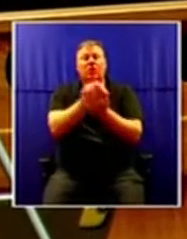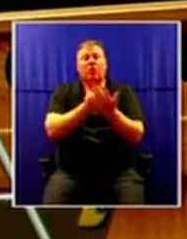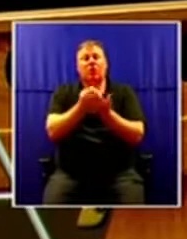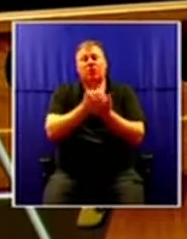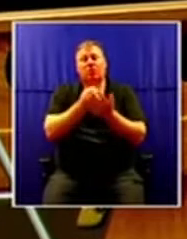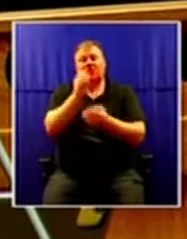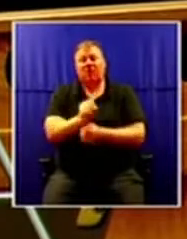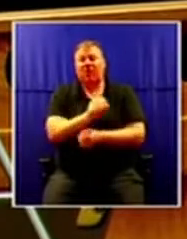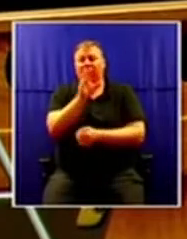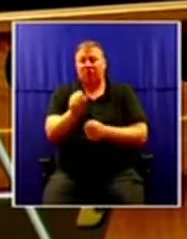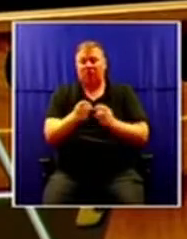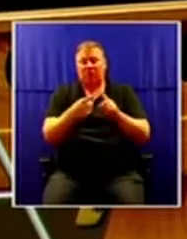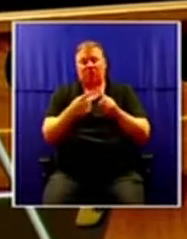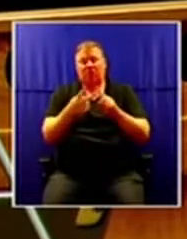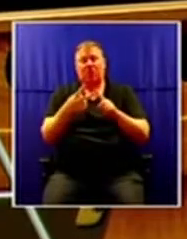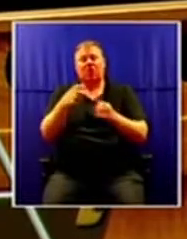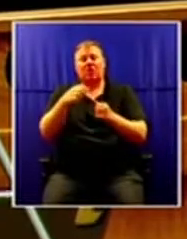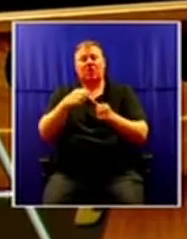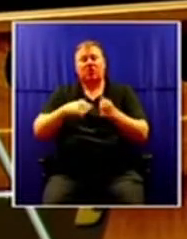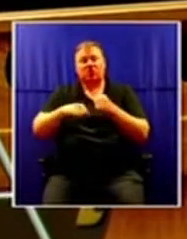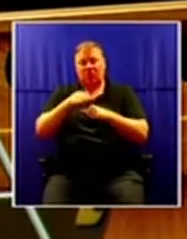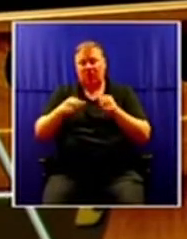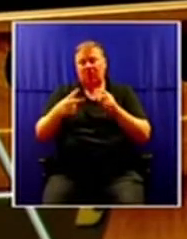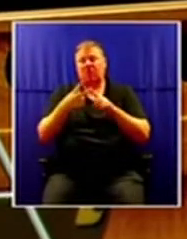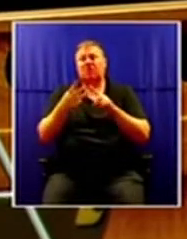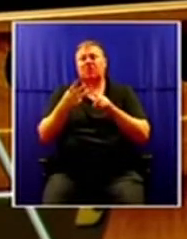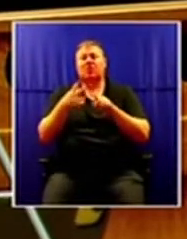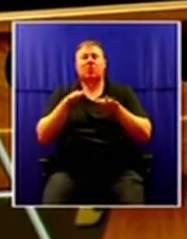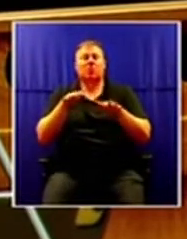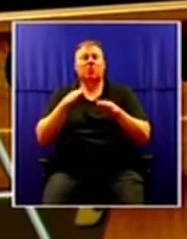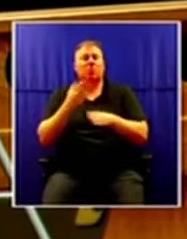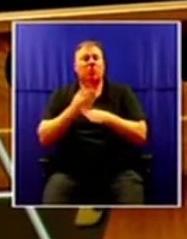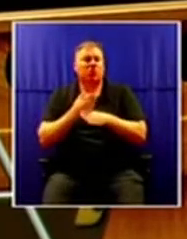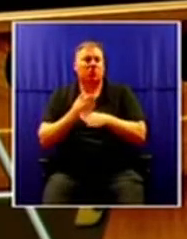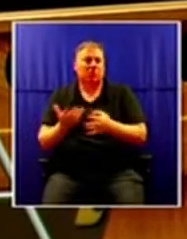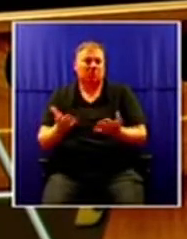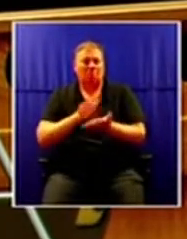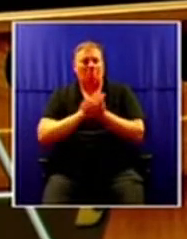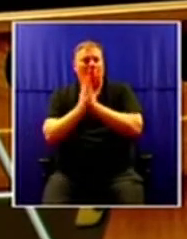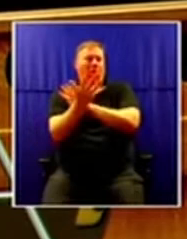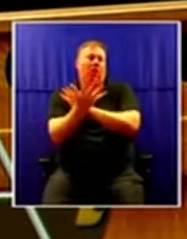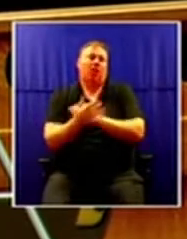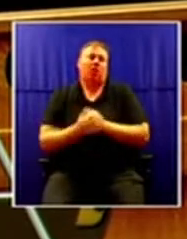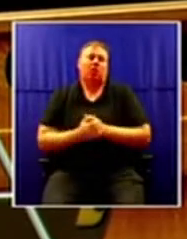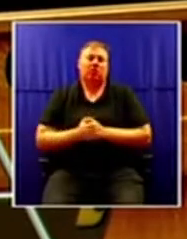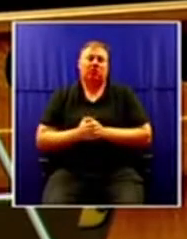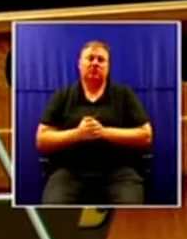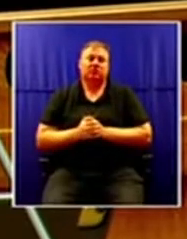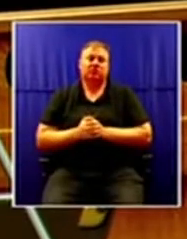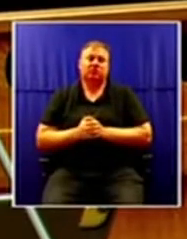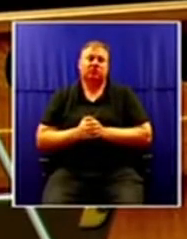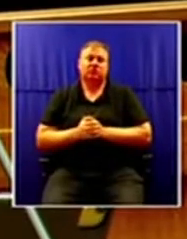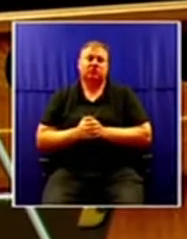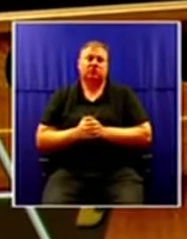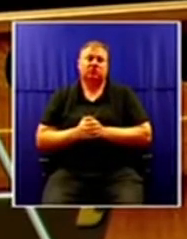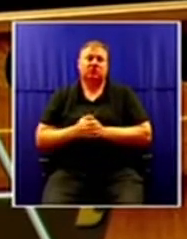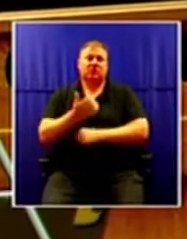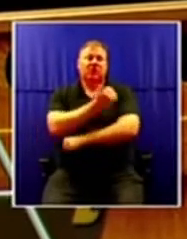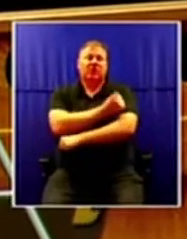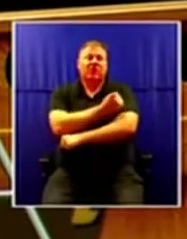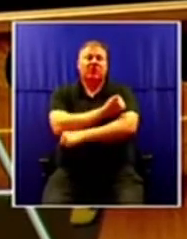on our society, and our people's livelihoods. That is why the vaccination